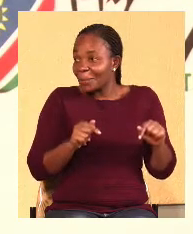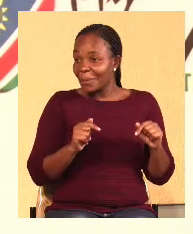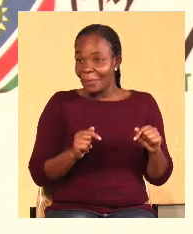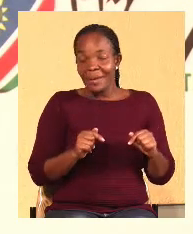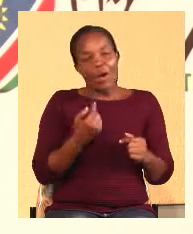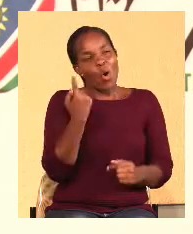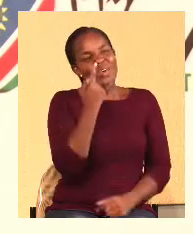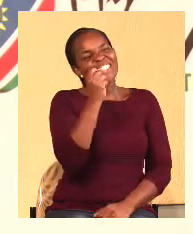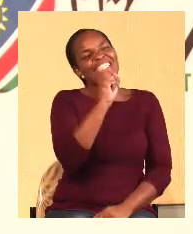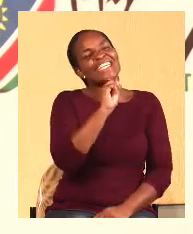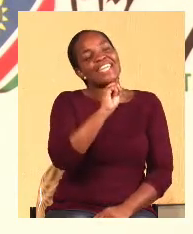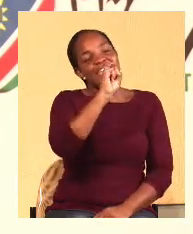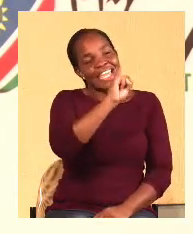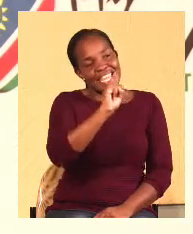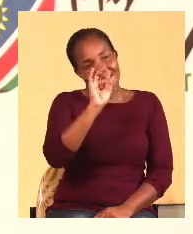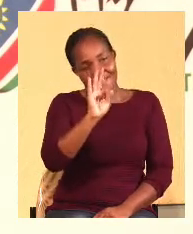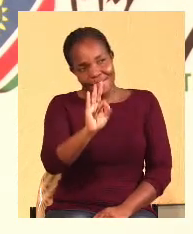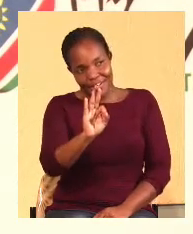if